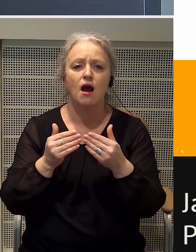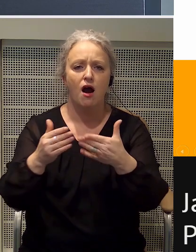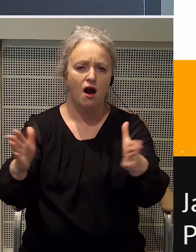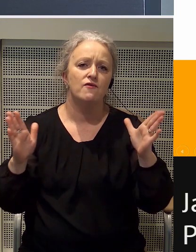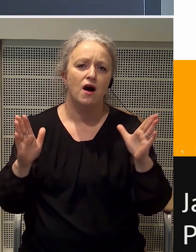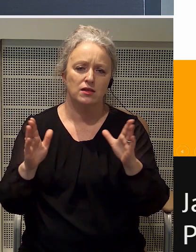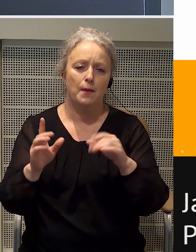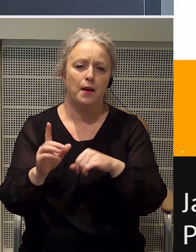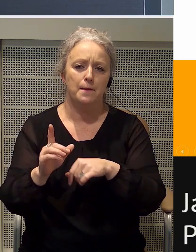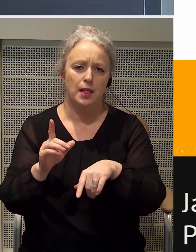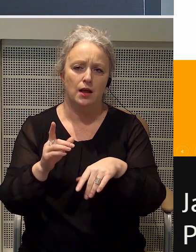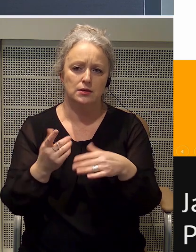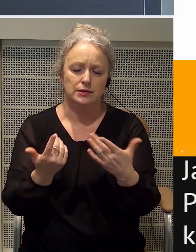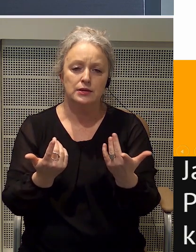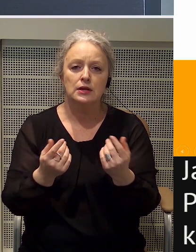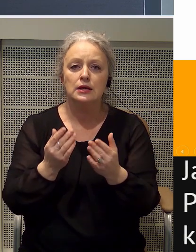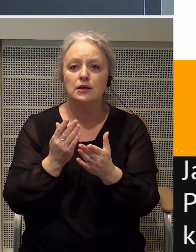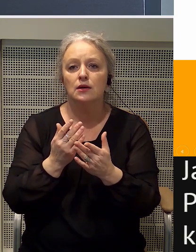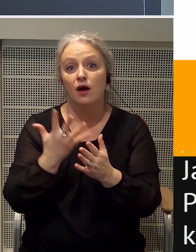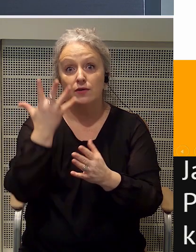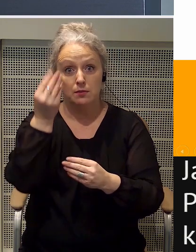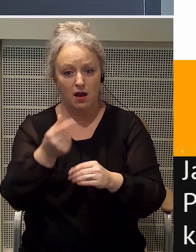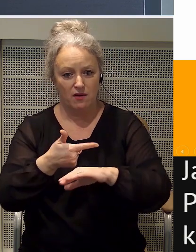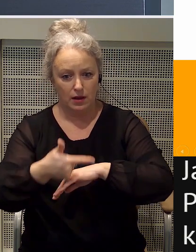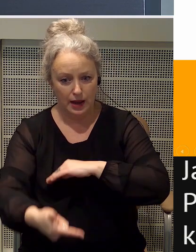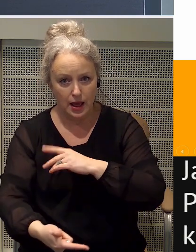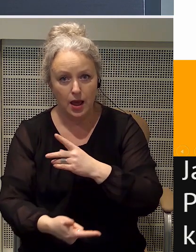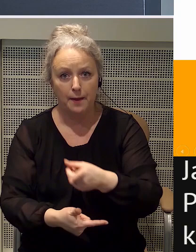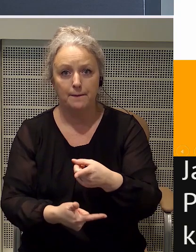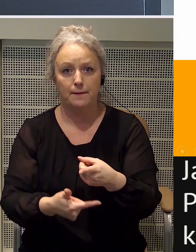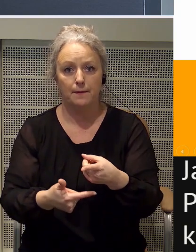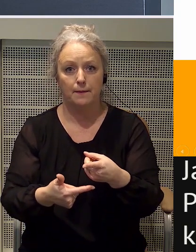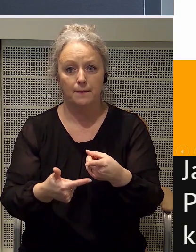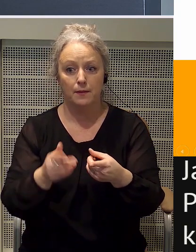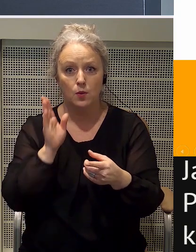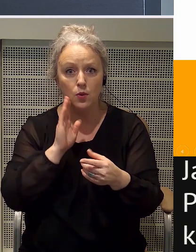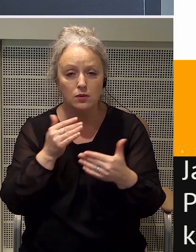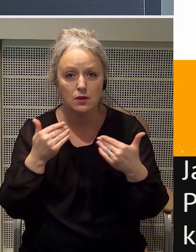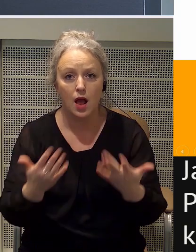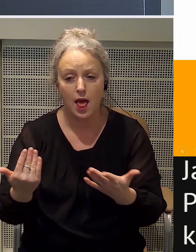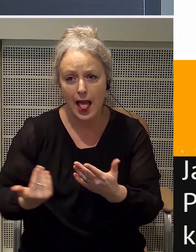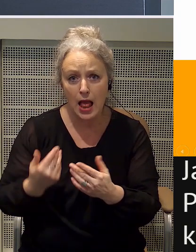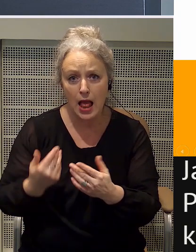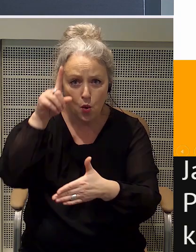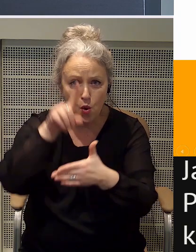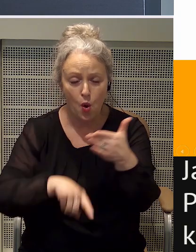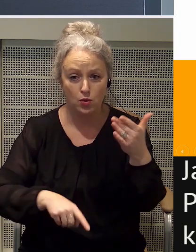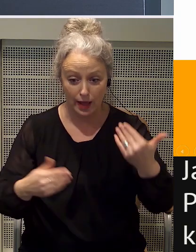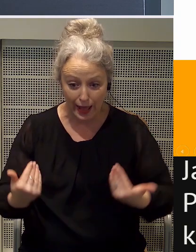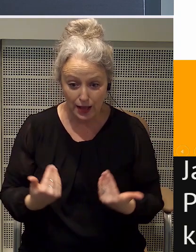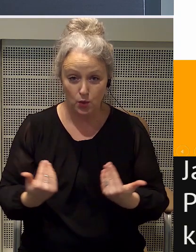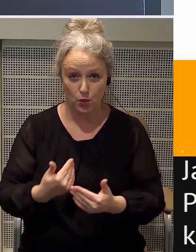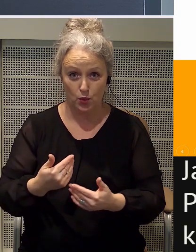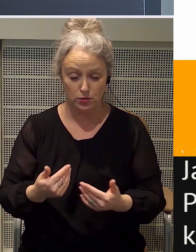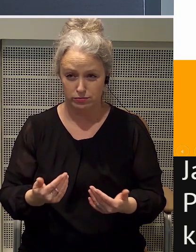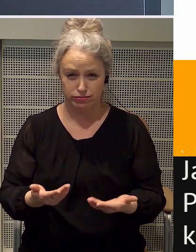It's here on the slide. It's actually only an extract. We will definitely publish the whole letter, but what we can